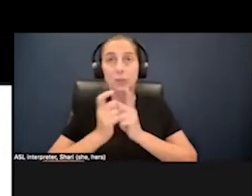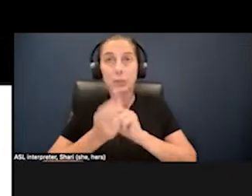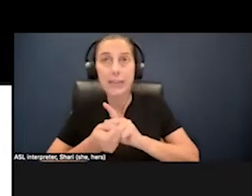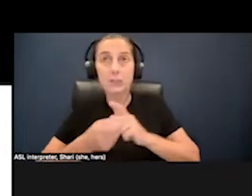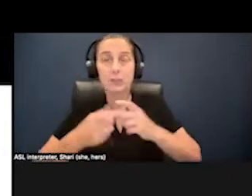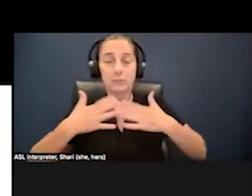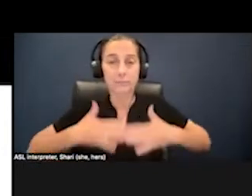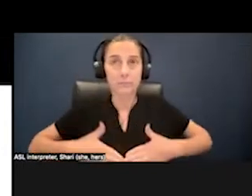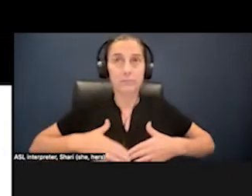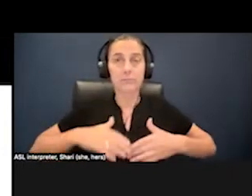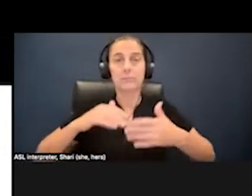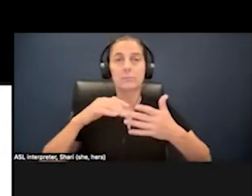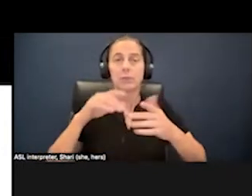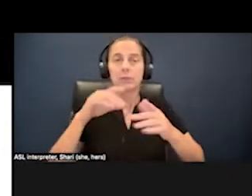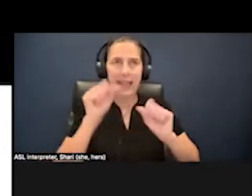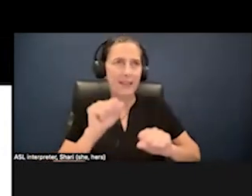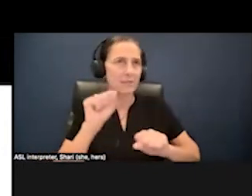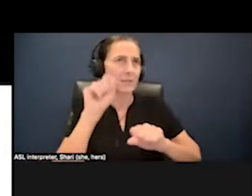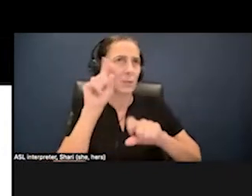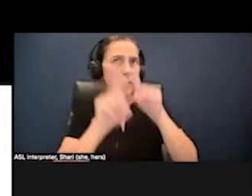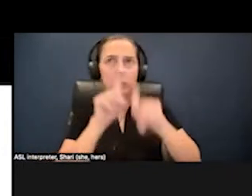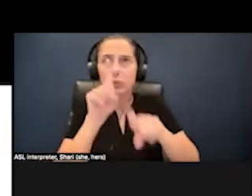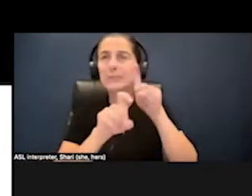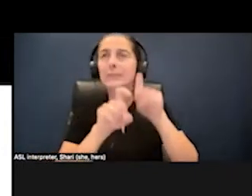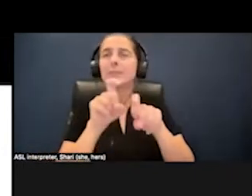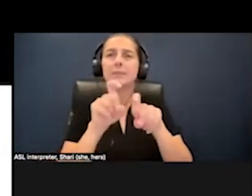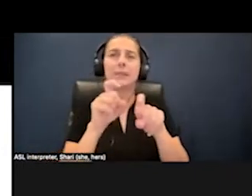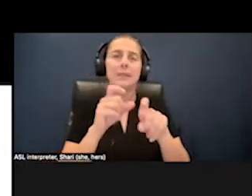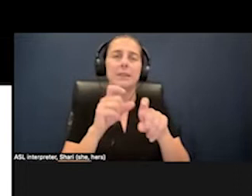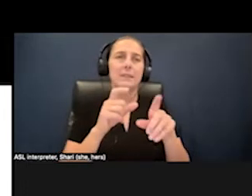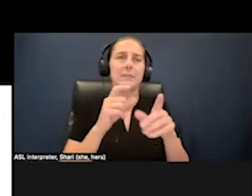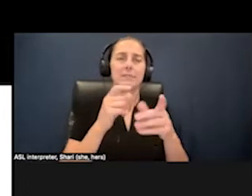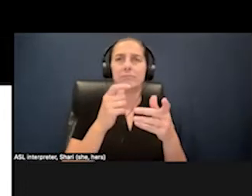concerns. And then from there,